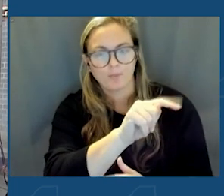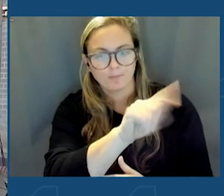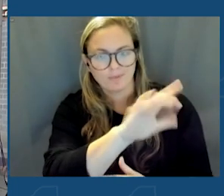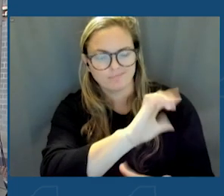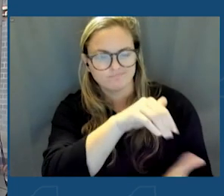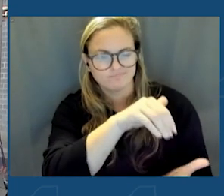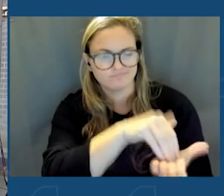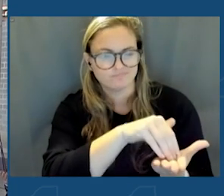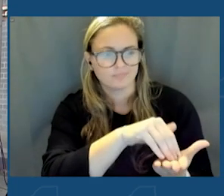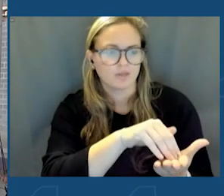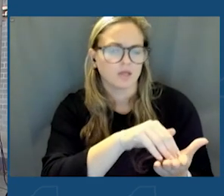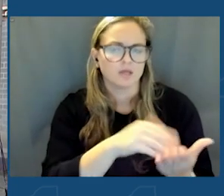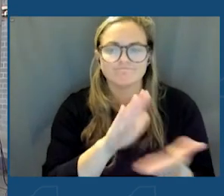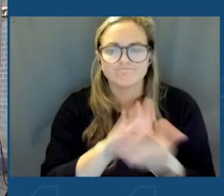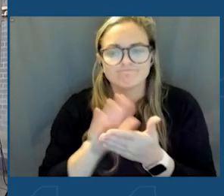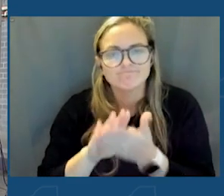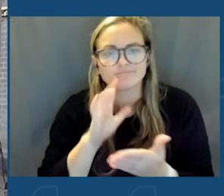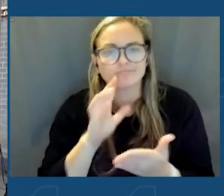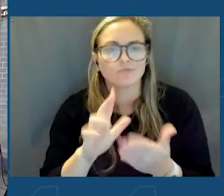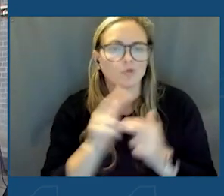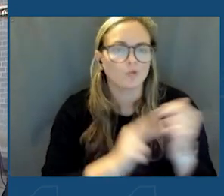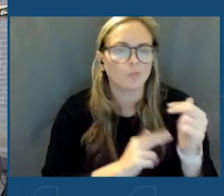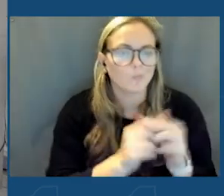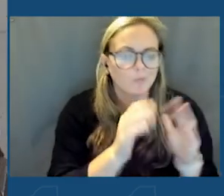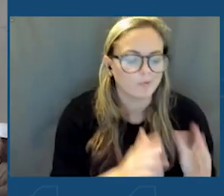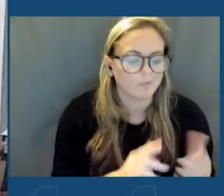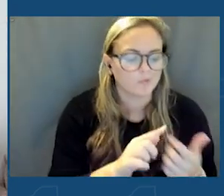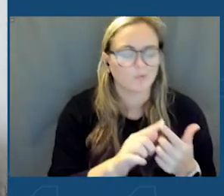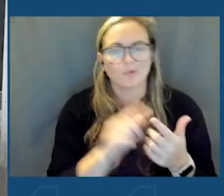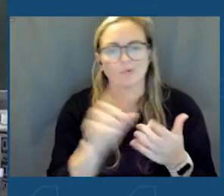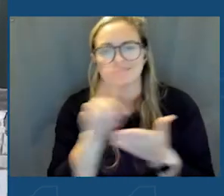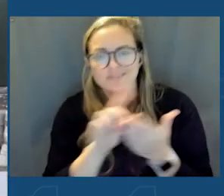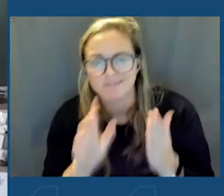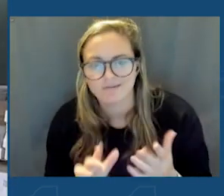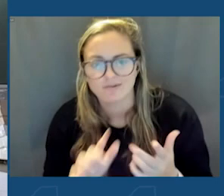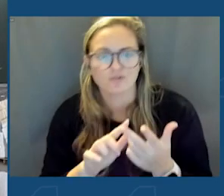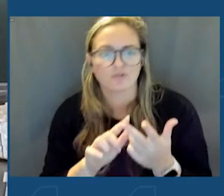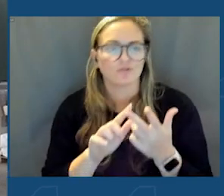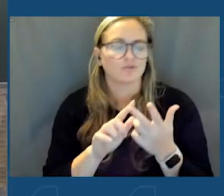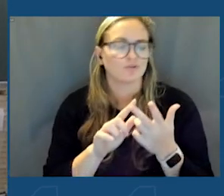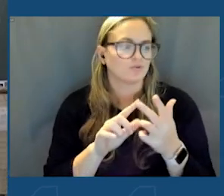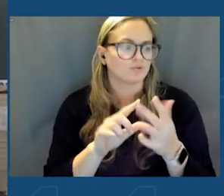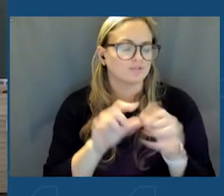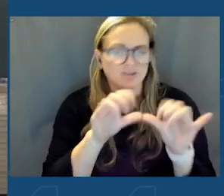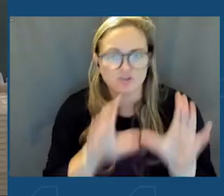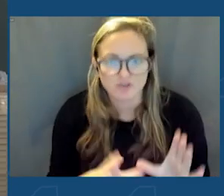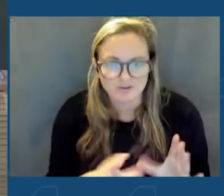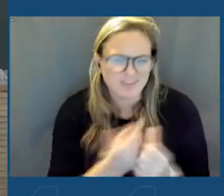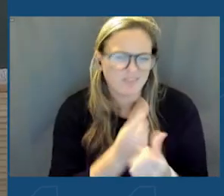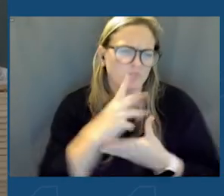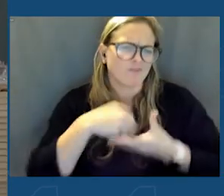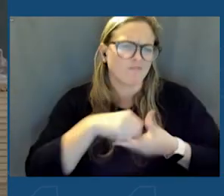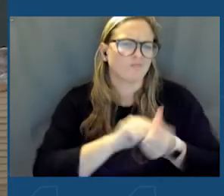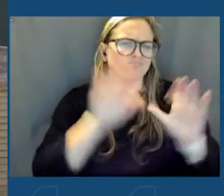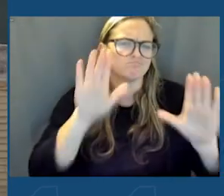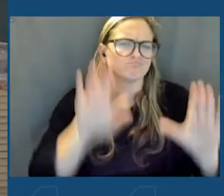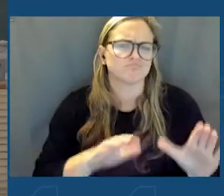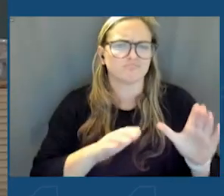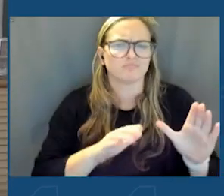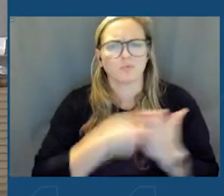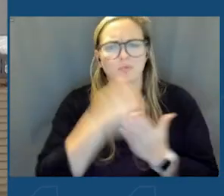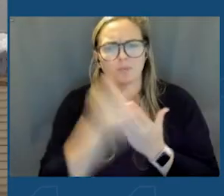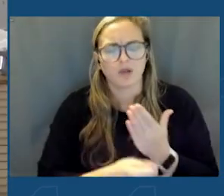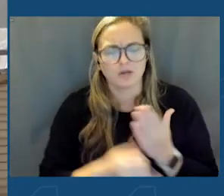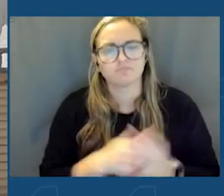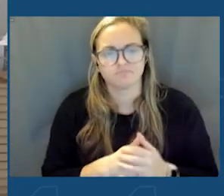construction workers, architects, designers, engineers, everyone who's been a part of this incredible project. Let's